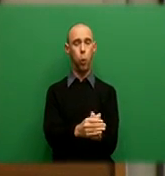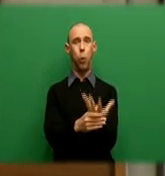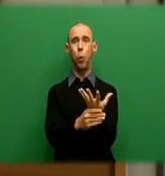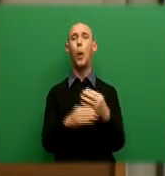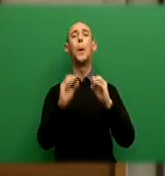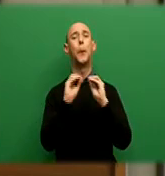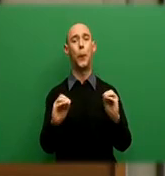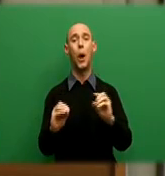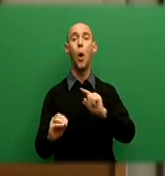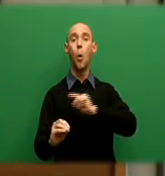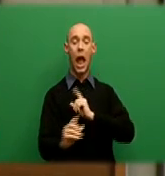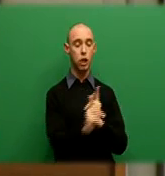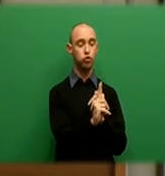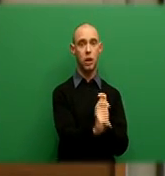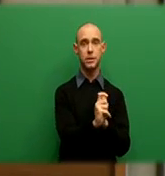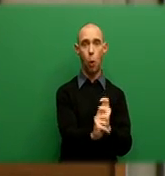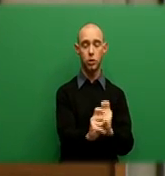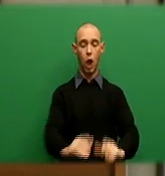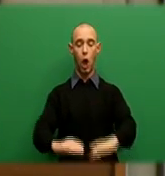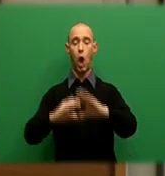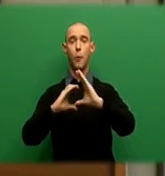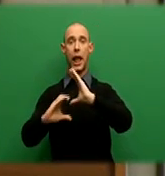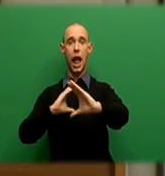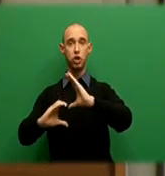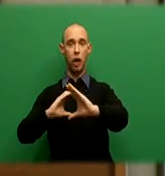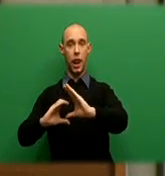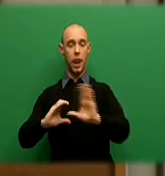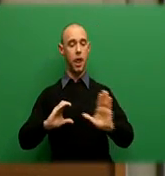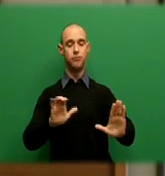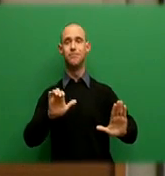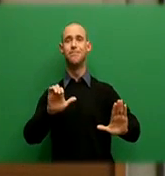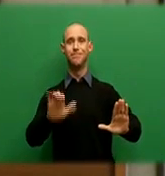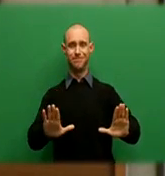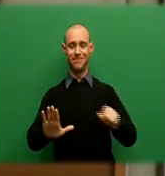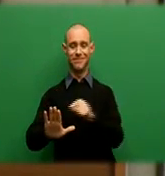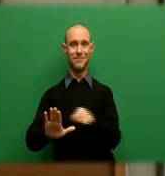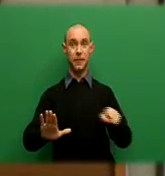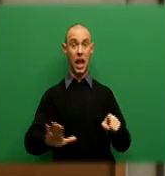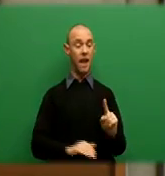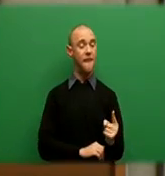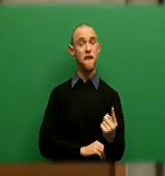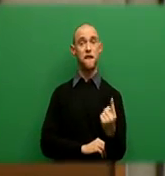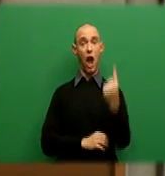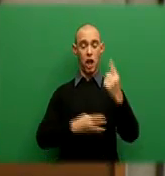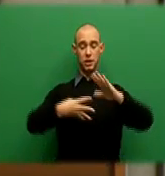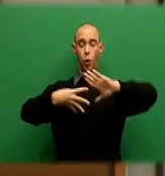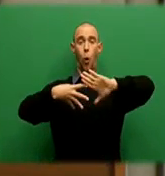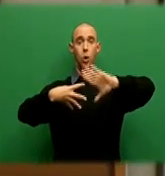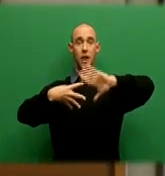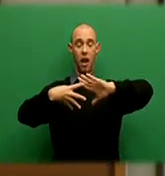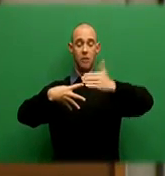sectors. The outlook for the first quarter for mining and manufacturing is